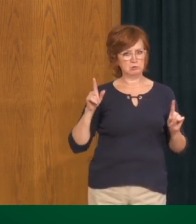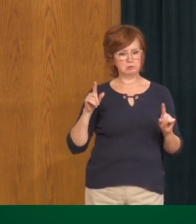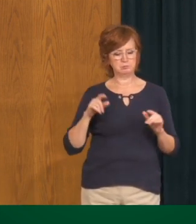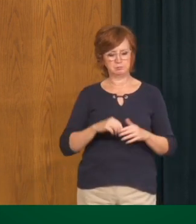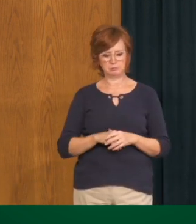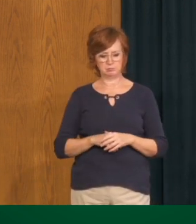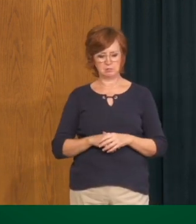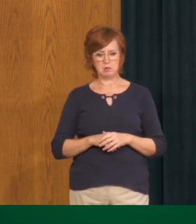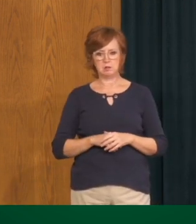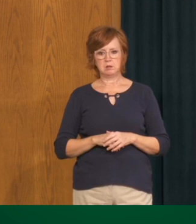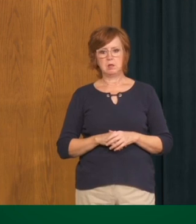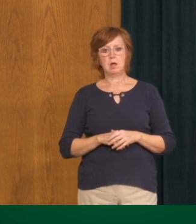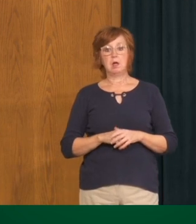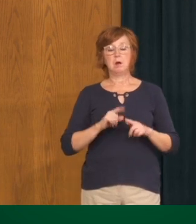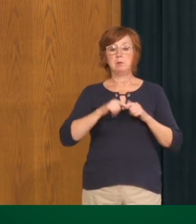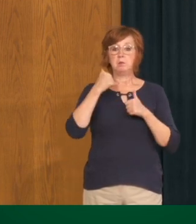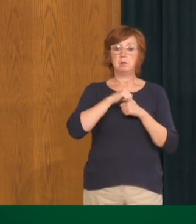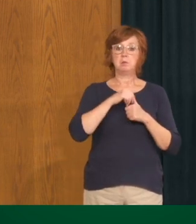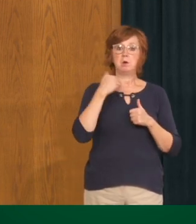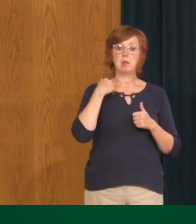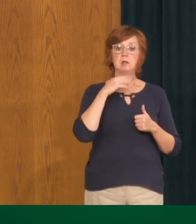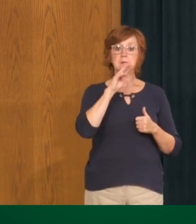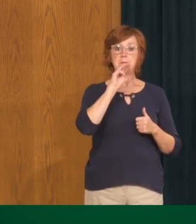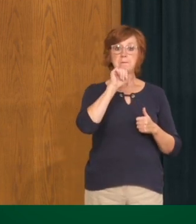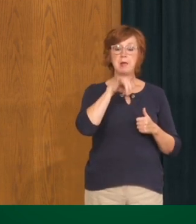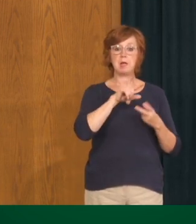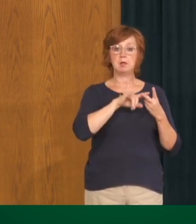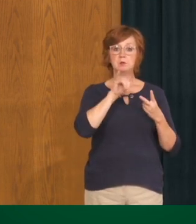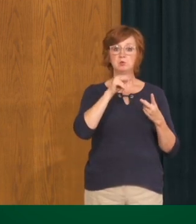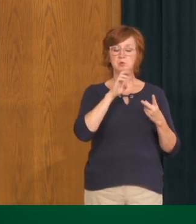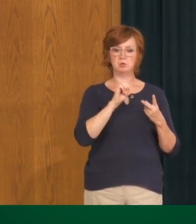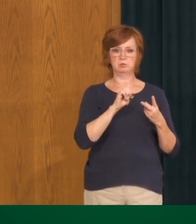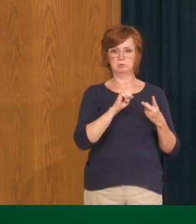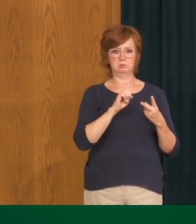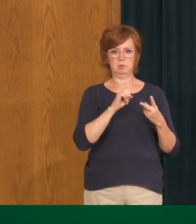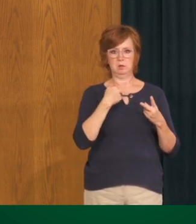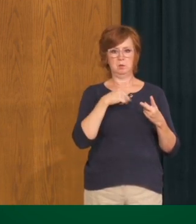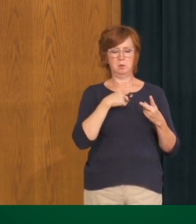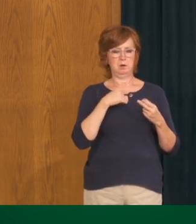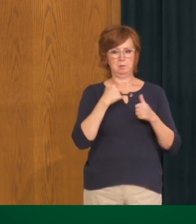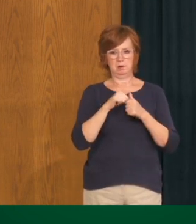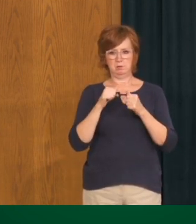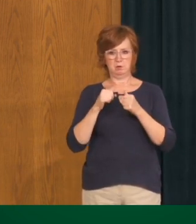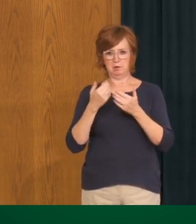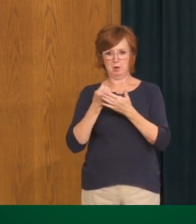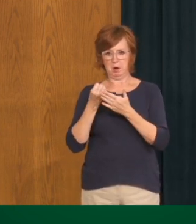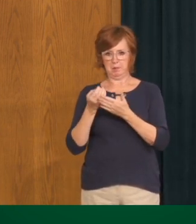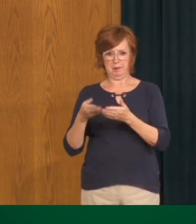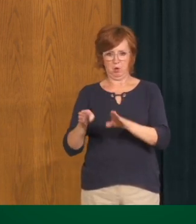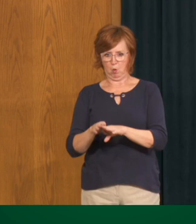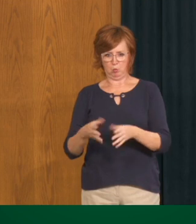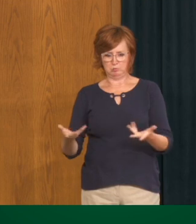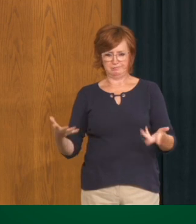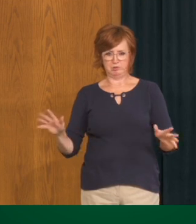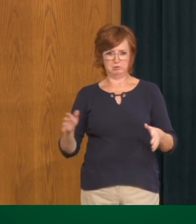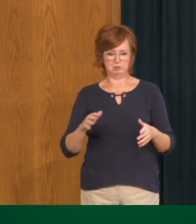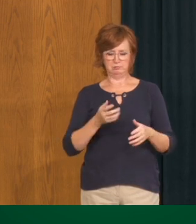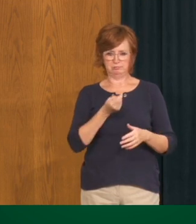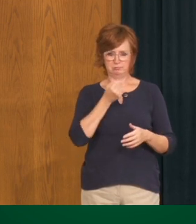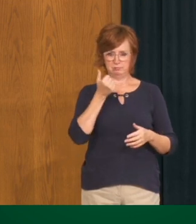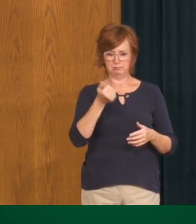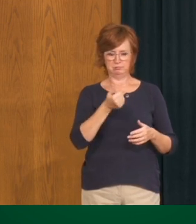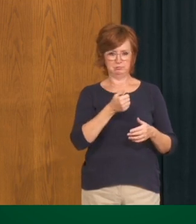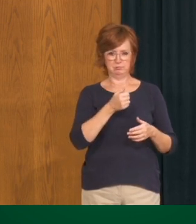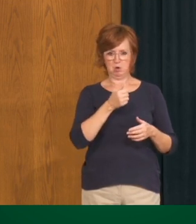extremely low rates of COVID transmission. We were, for the most part, in lockdown and gradually emerging from that. We had gone down to 0 to 5 cases a